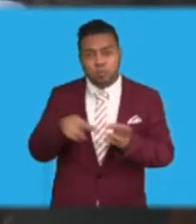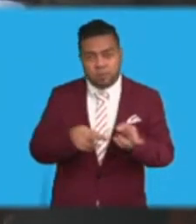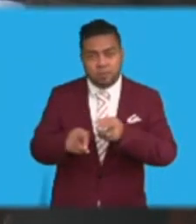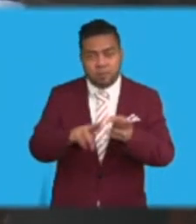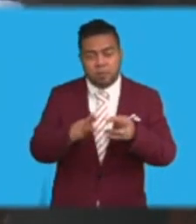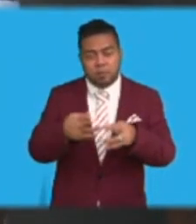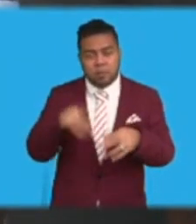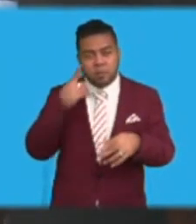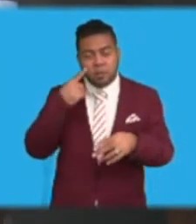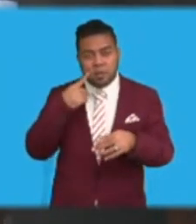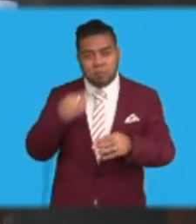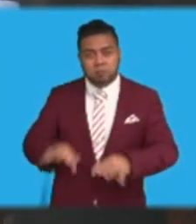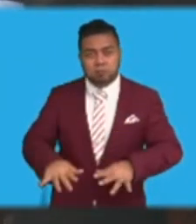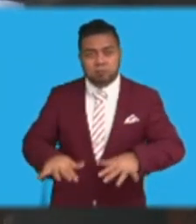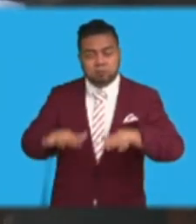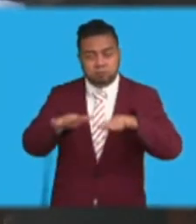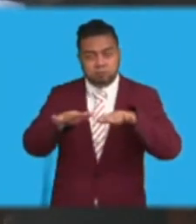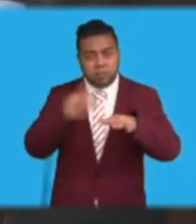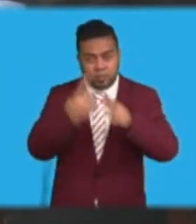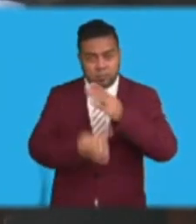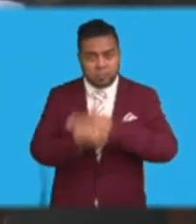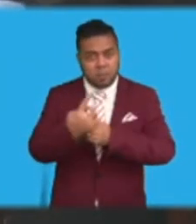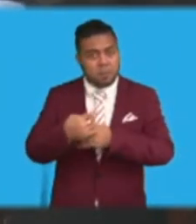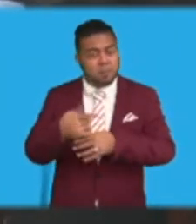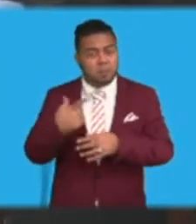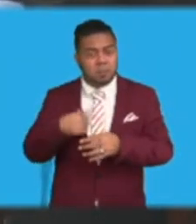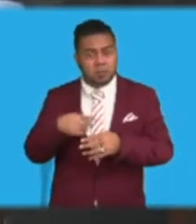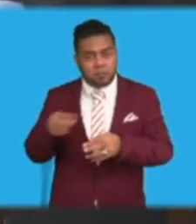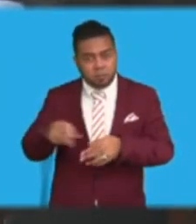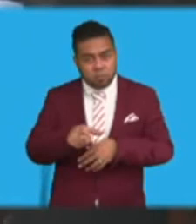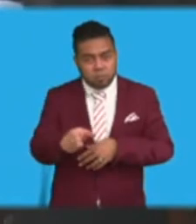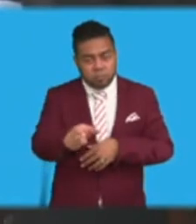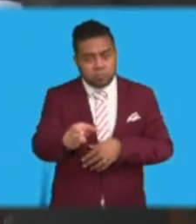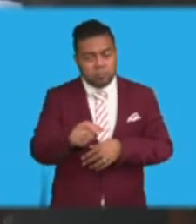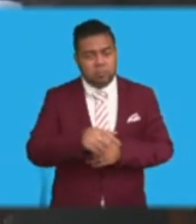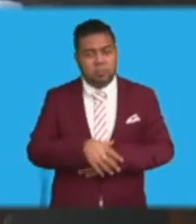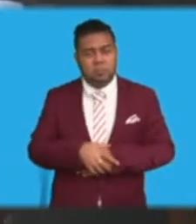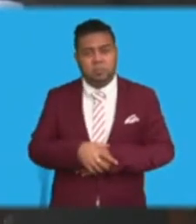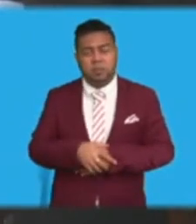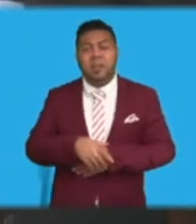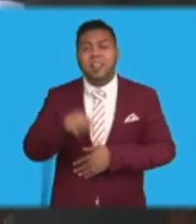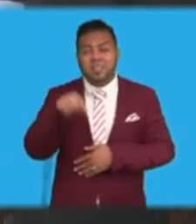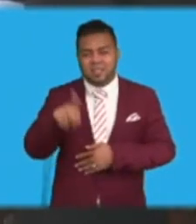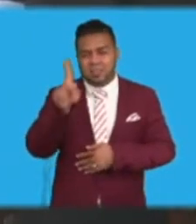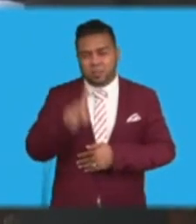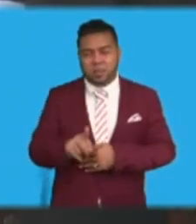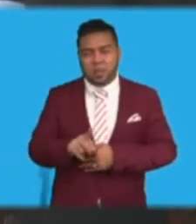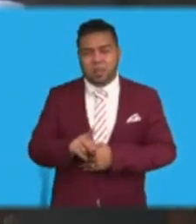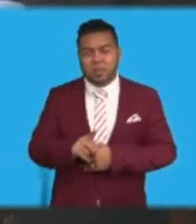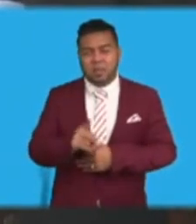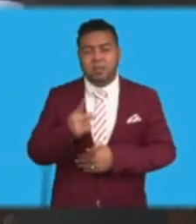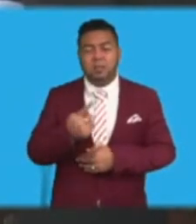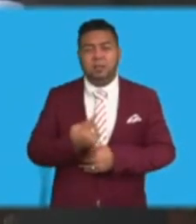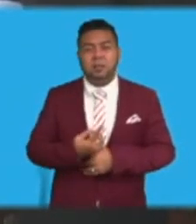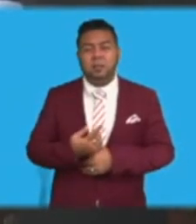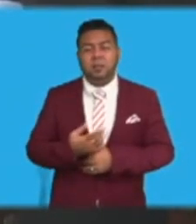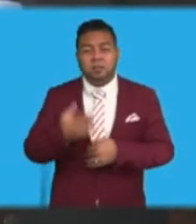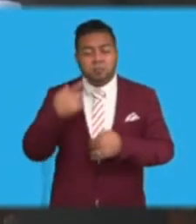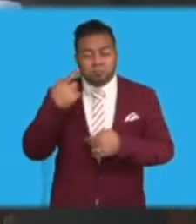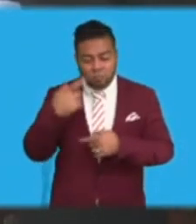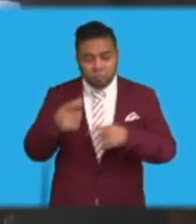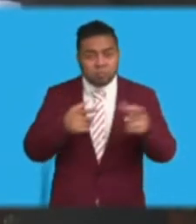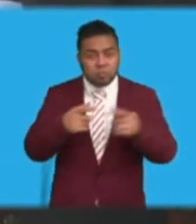significant distance up the creek. Madam Speaker, this is to date handled by developing or